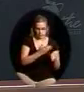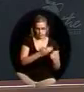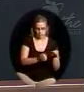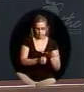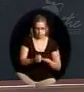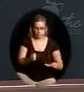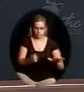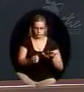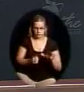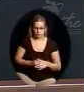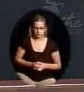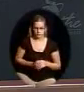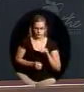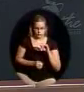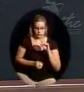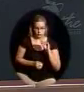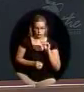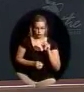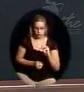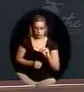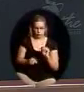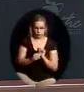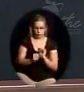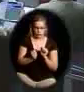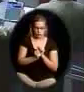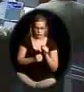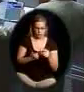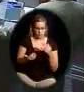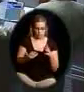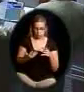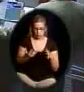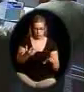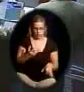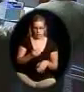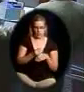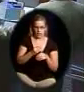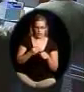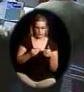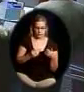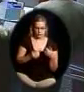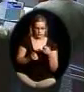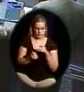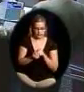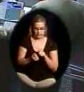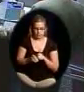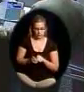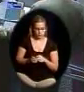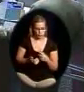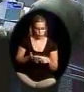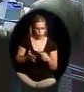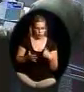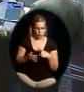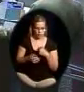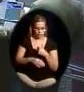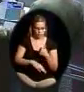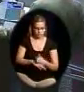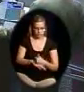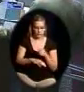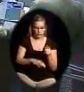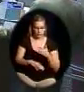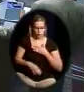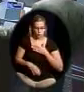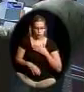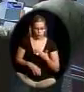board. Jim has been working with them, and I don't know if you want to add any additional details to what we've arranged. They would be willing